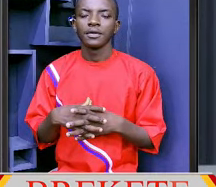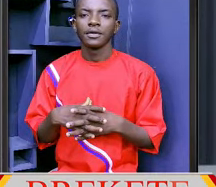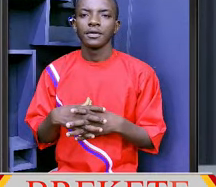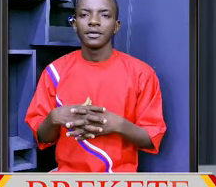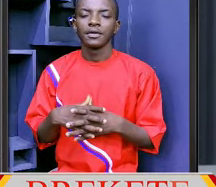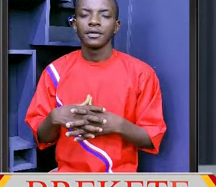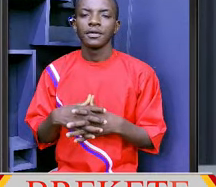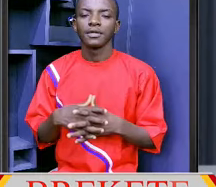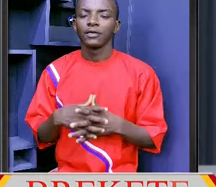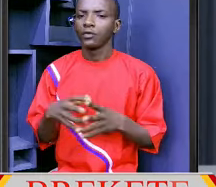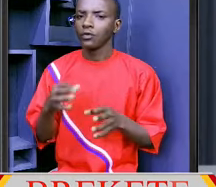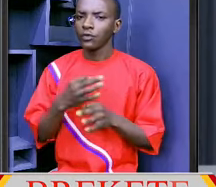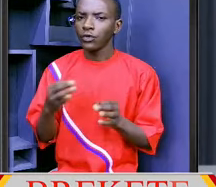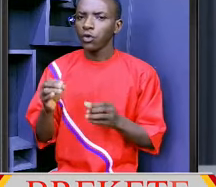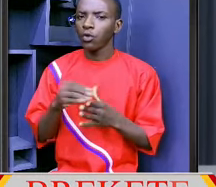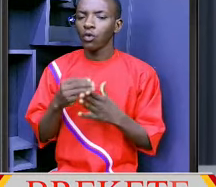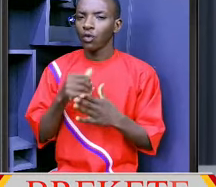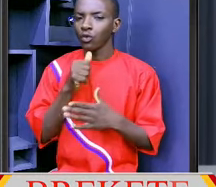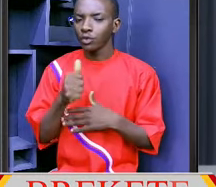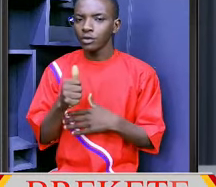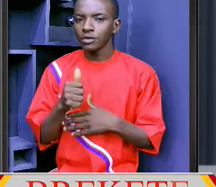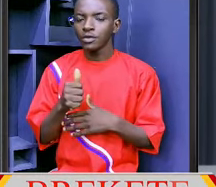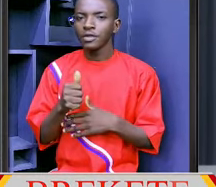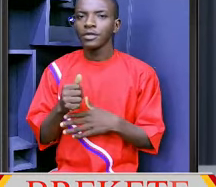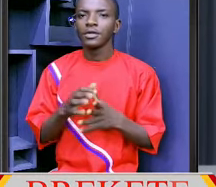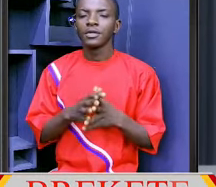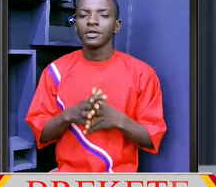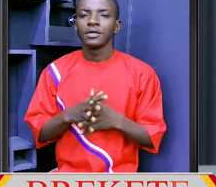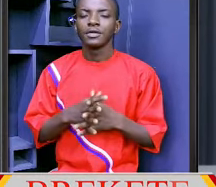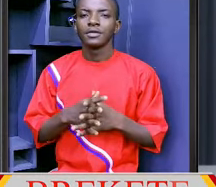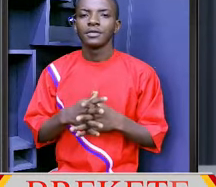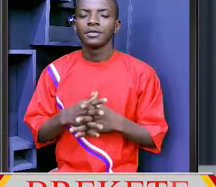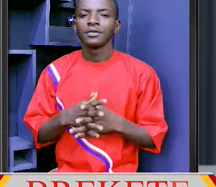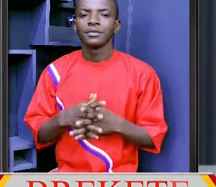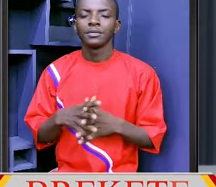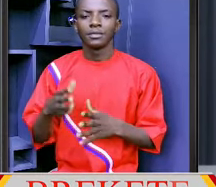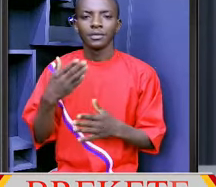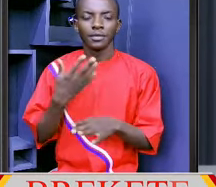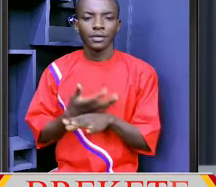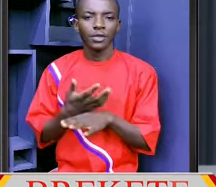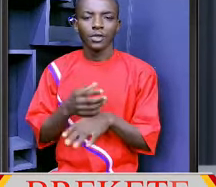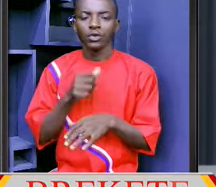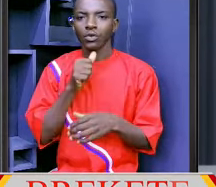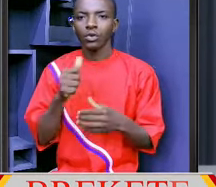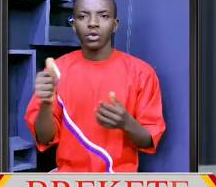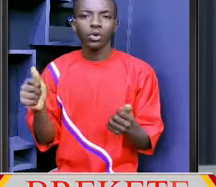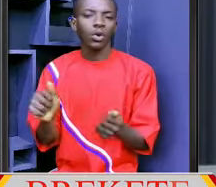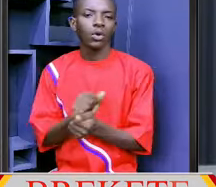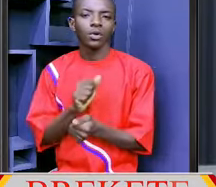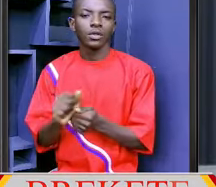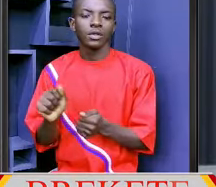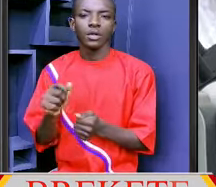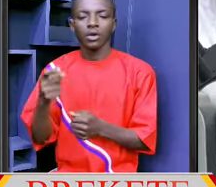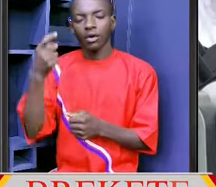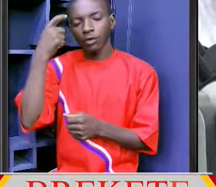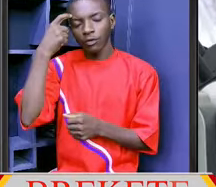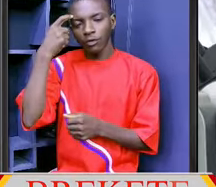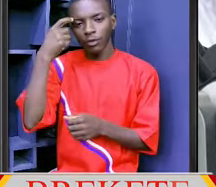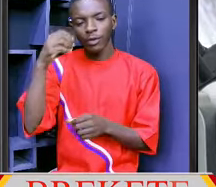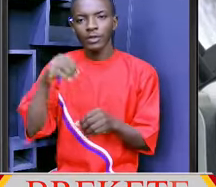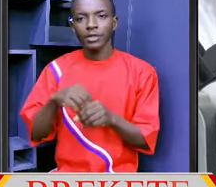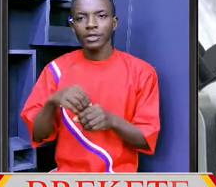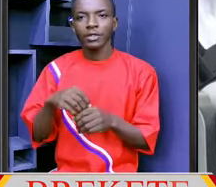Answer me. Not free, I be not be free. Not free, sir. So I beg, make we not condemn government